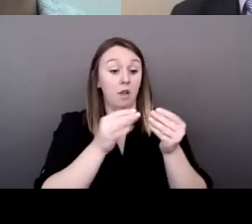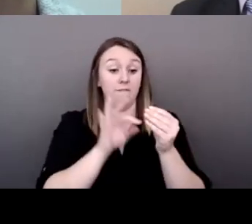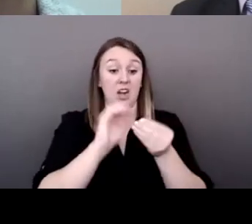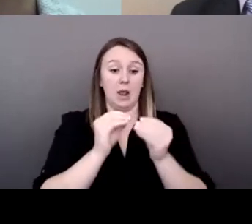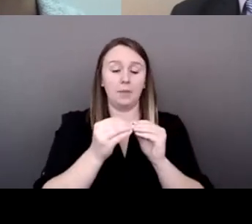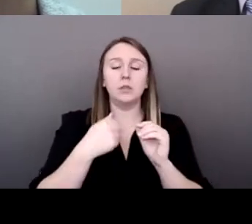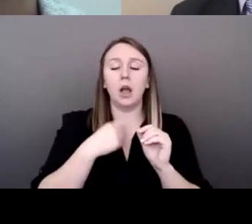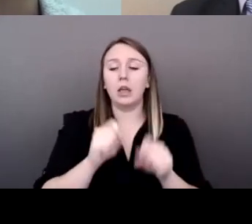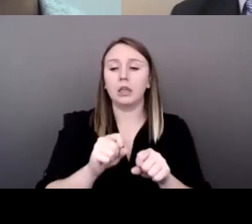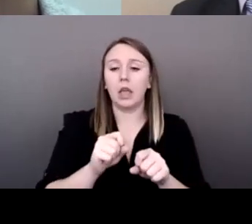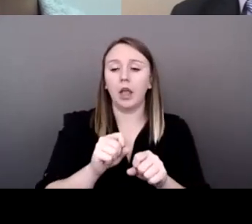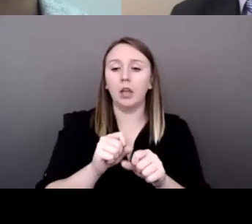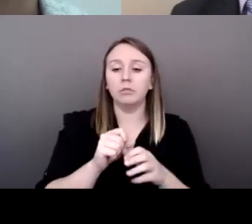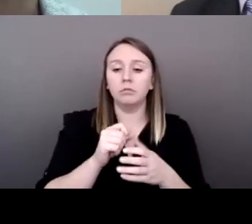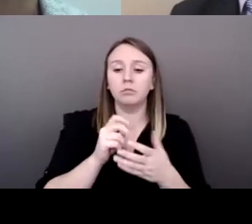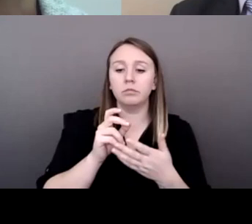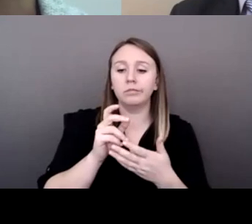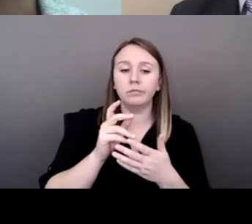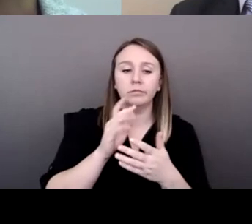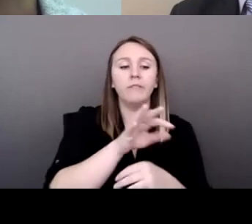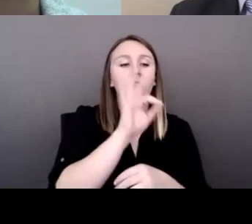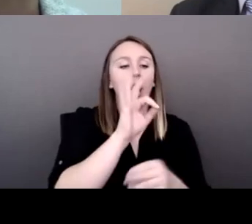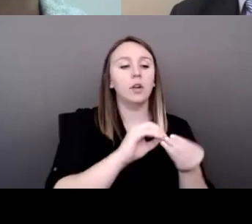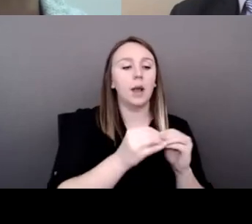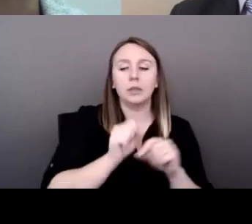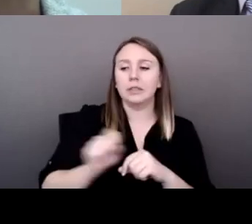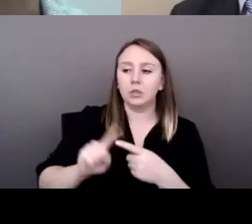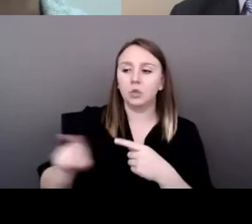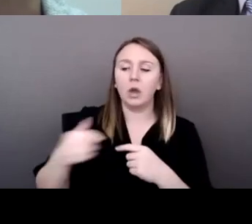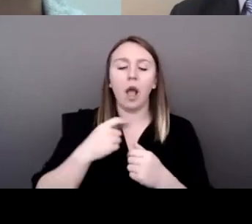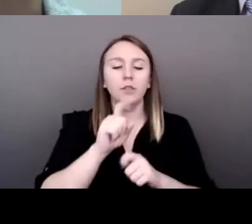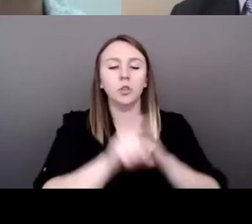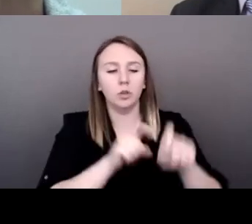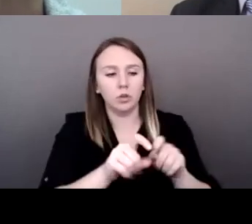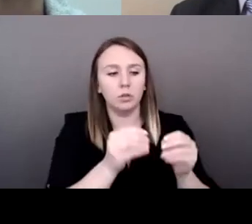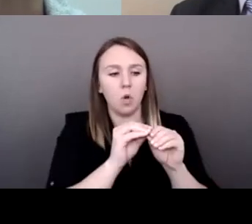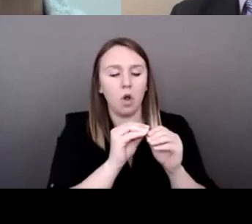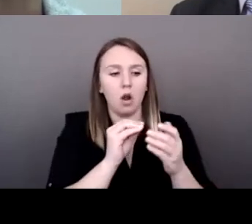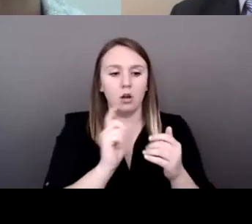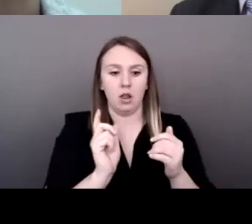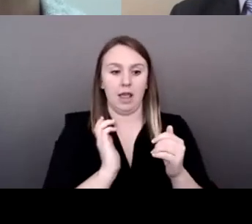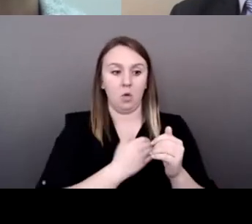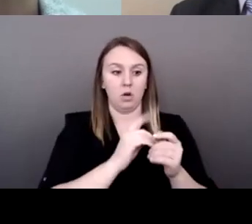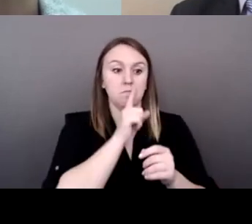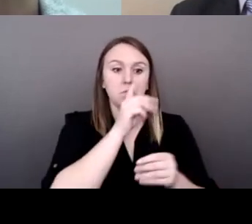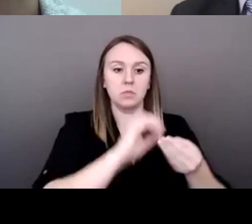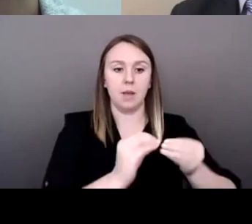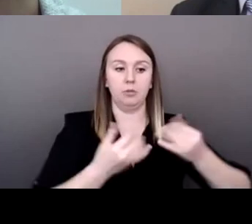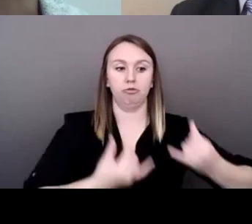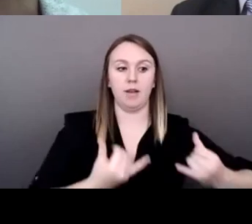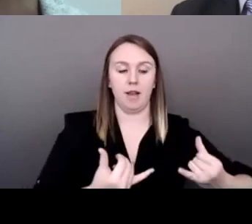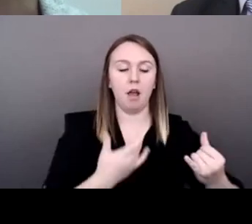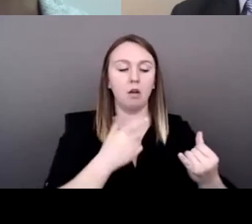that over to you guys. So I'll have to inquire a little bit about what our numbers are actually at right now currently.